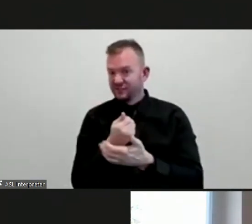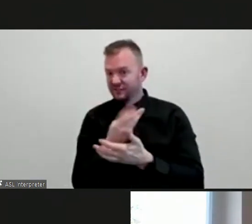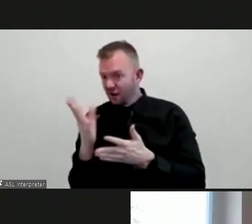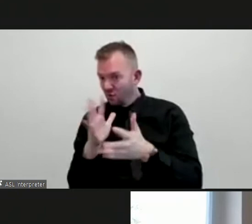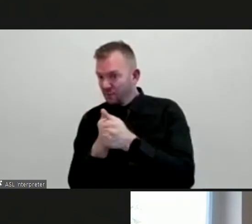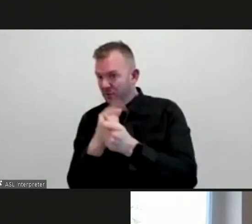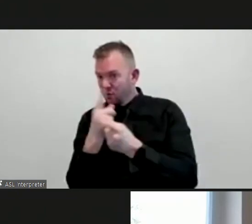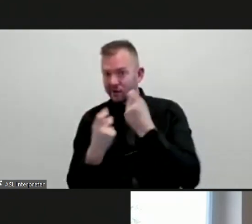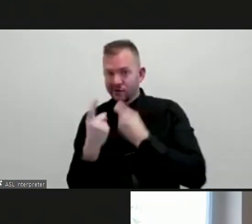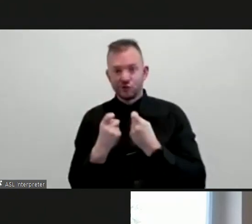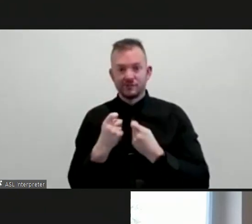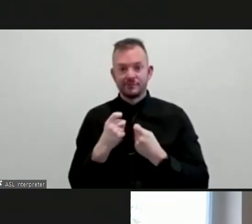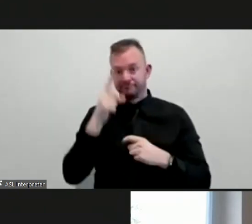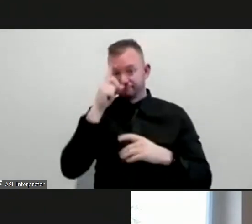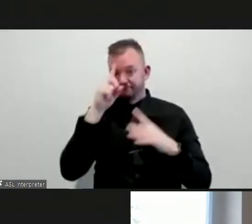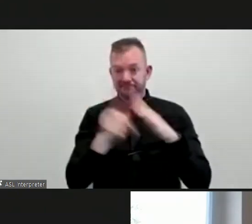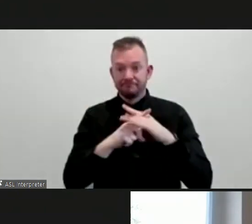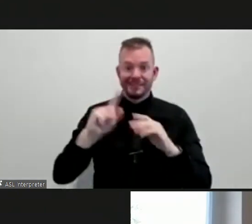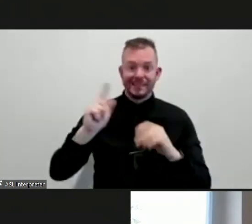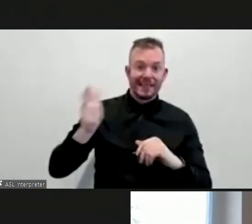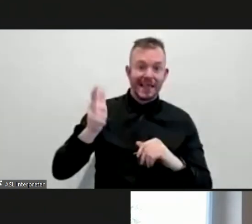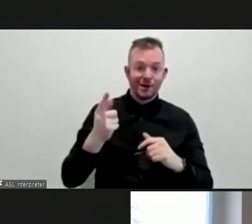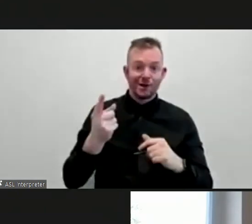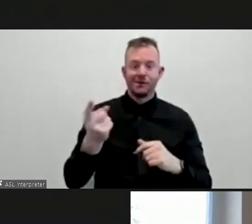to answer today, please send that over to